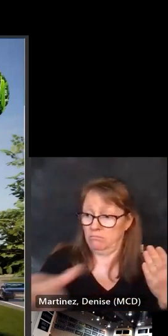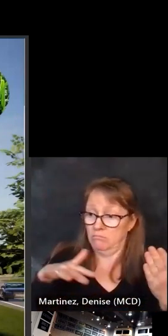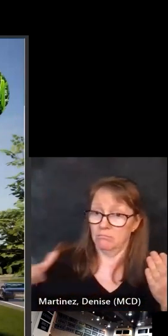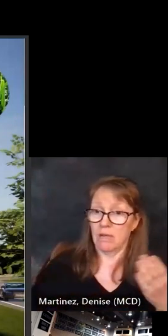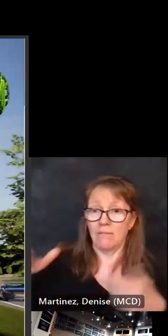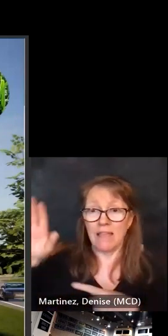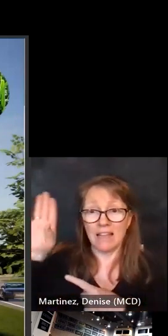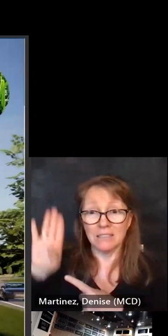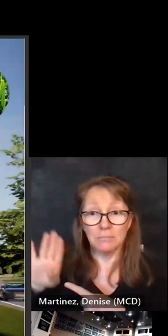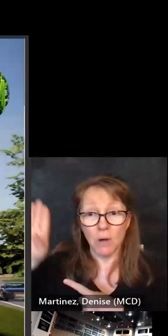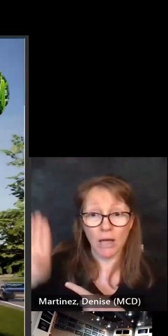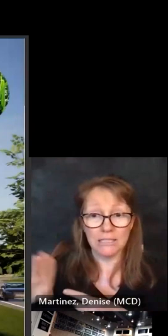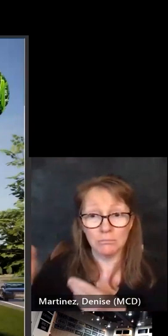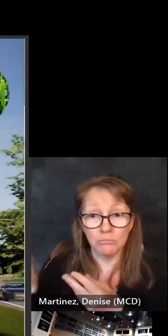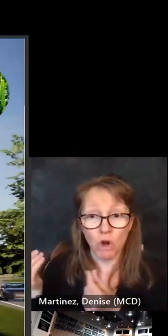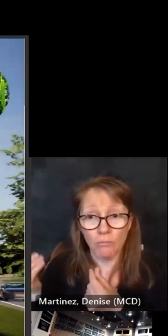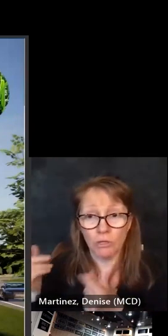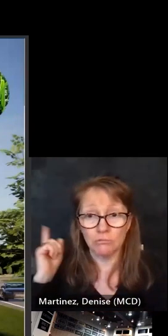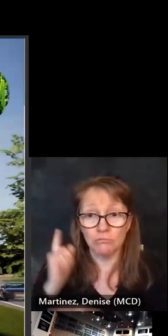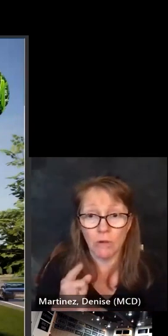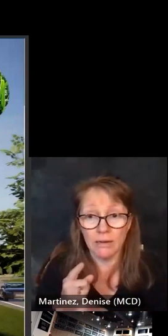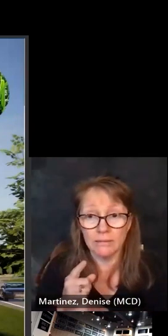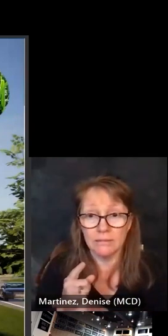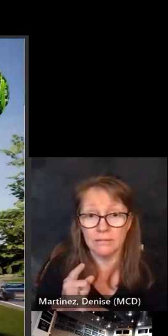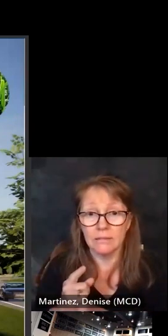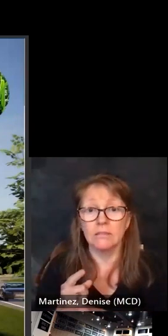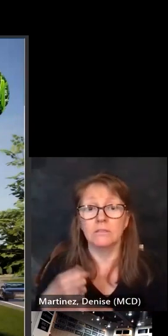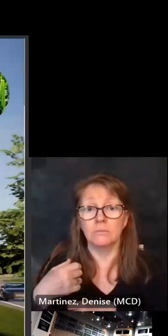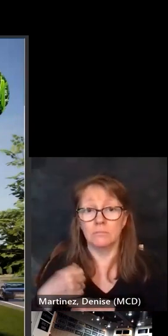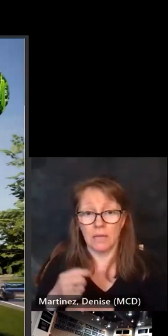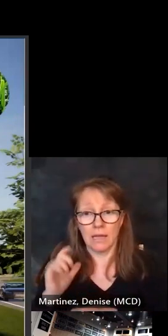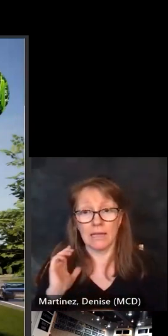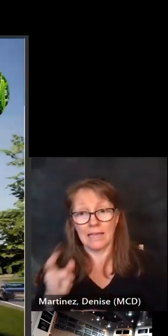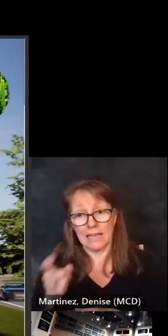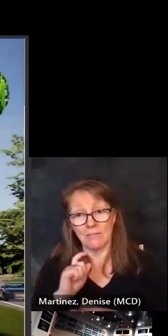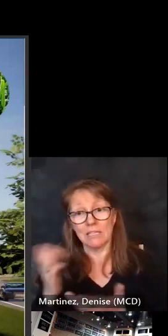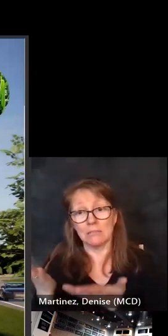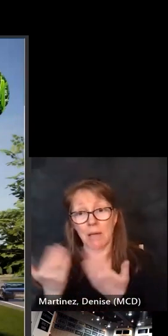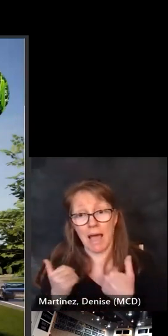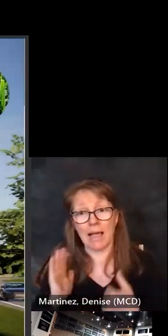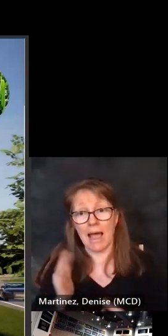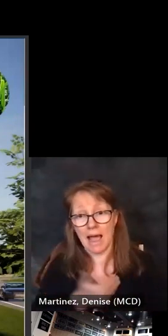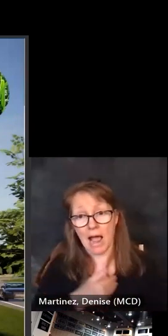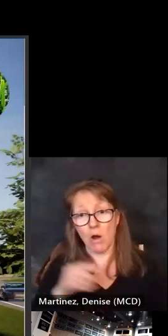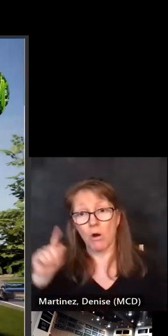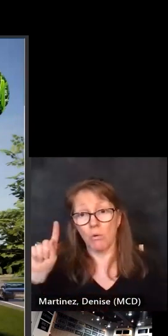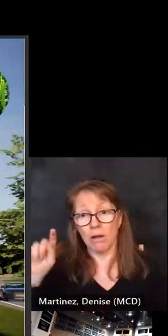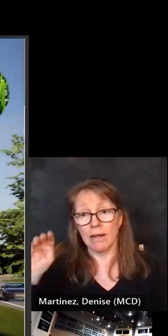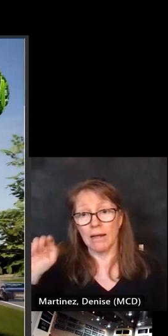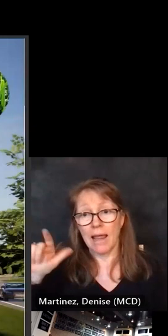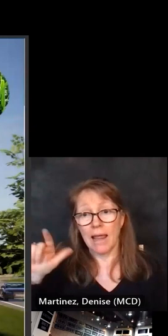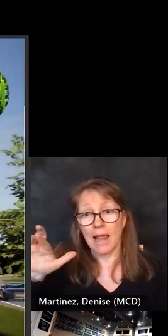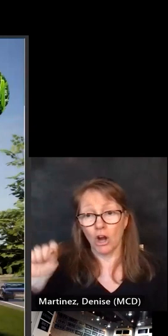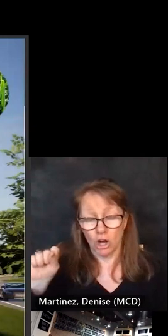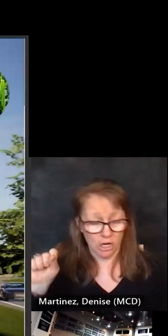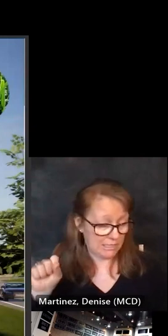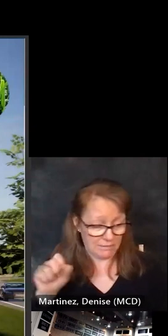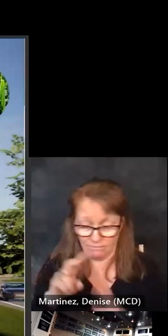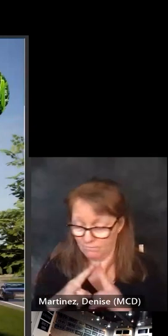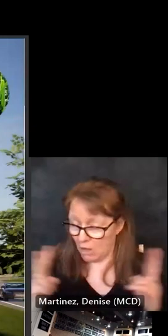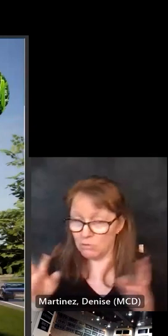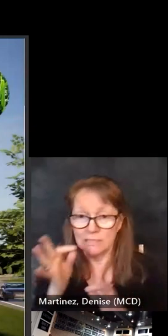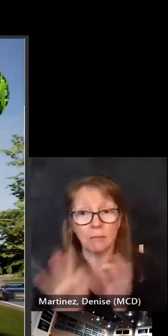Boston property, correct? So that we can have our acre back. It's very simple. Please tell Michelle